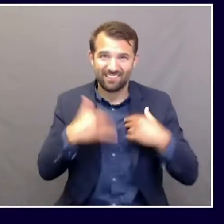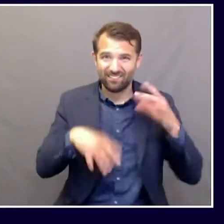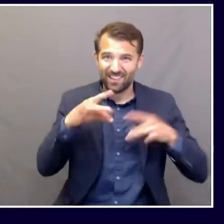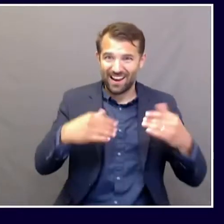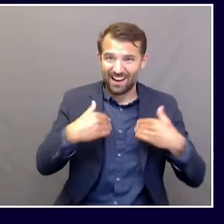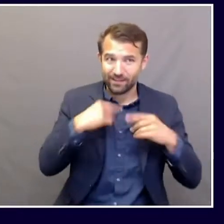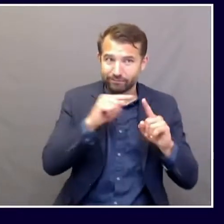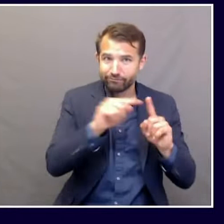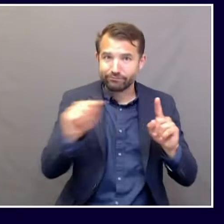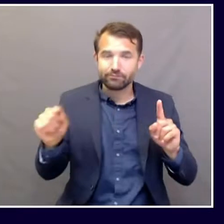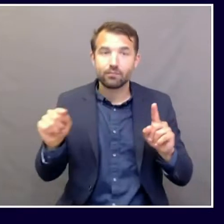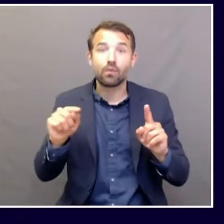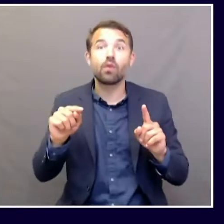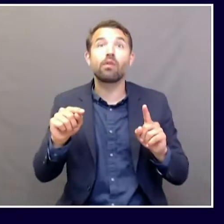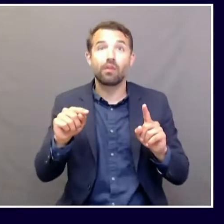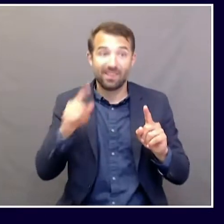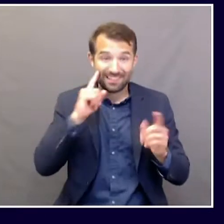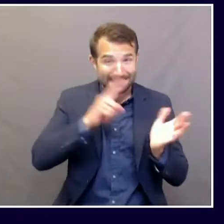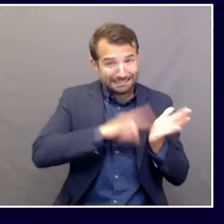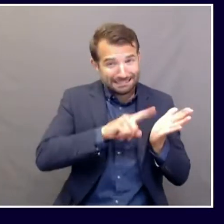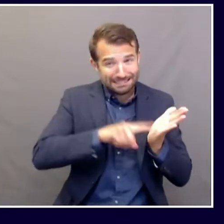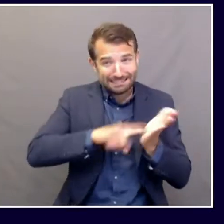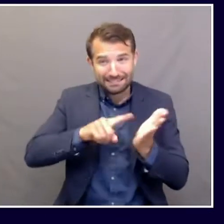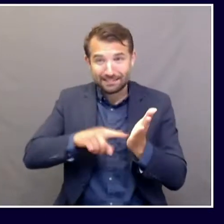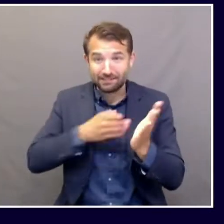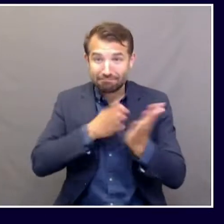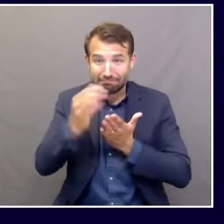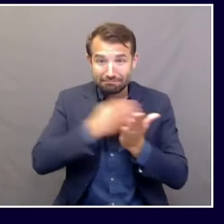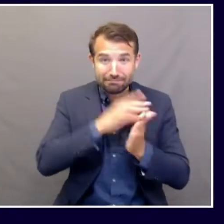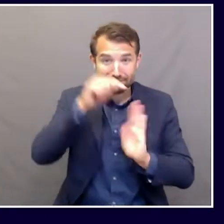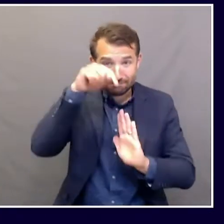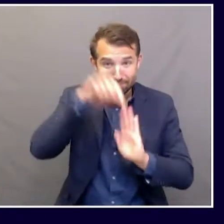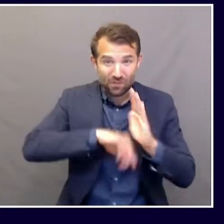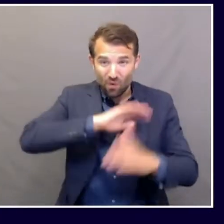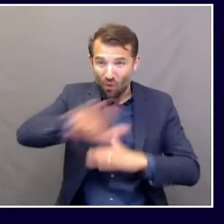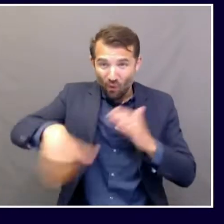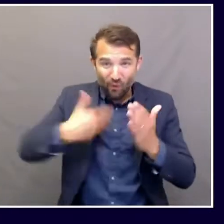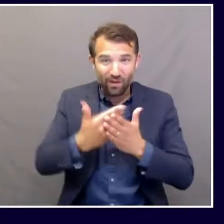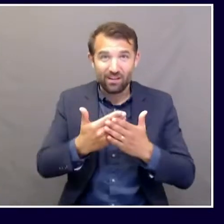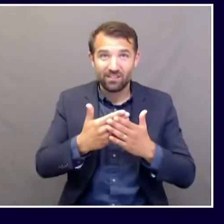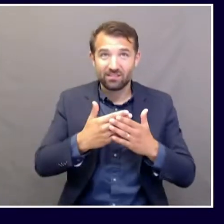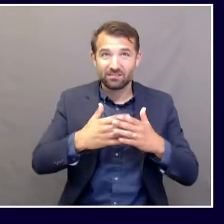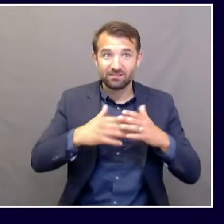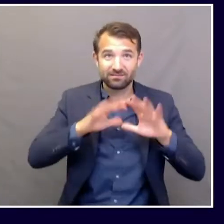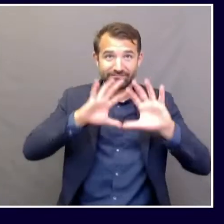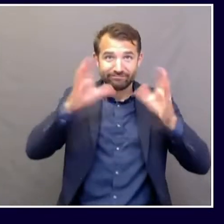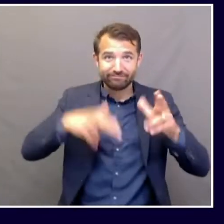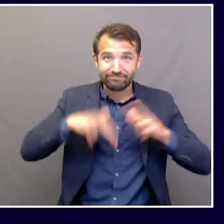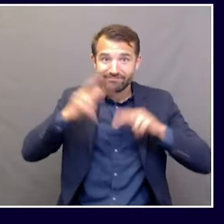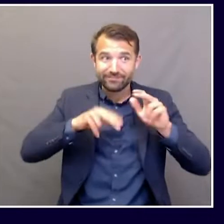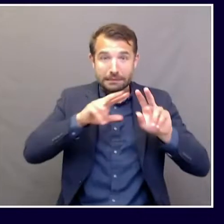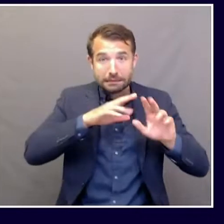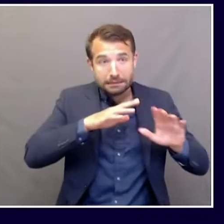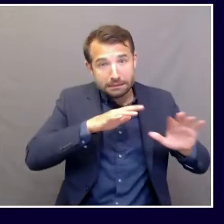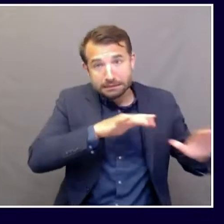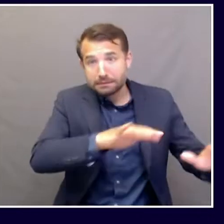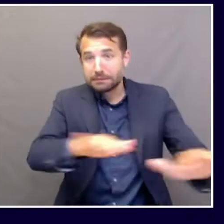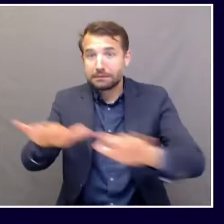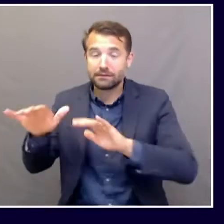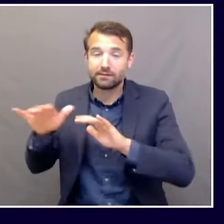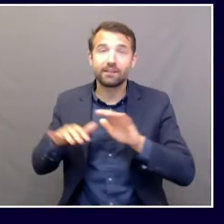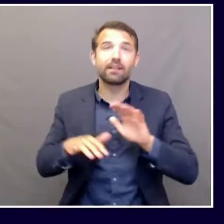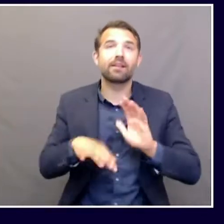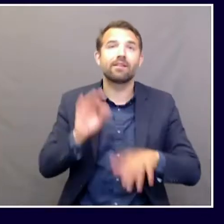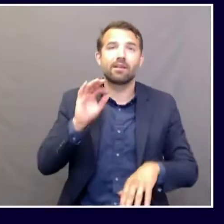more global analysis of the entire facility after universal testing, we found that the rate was a little bit higher, but